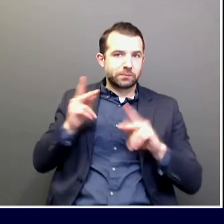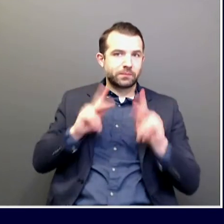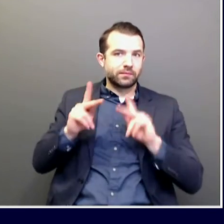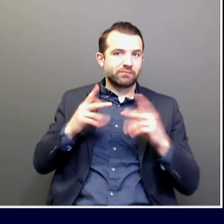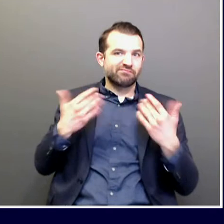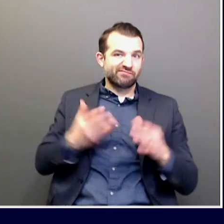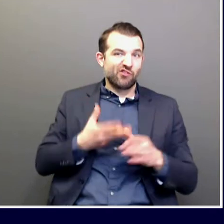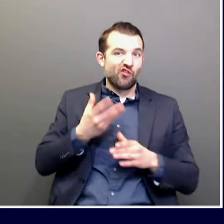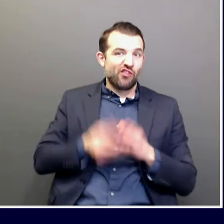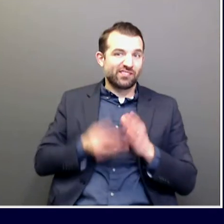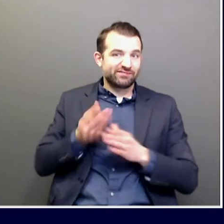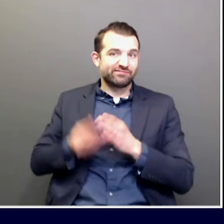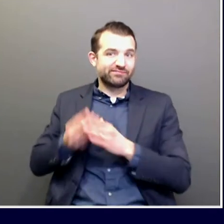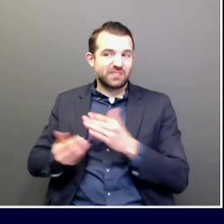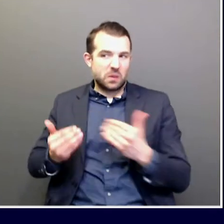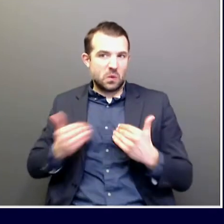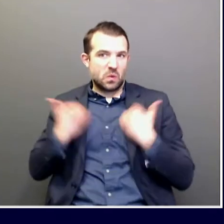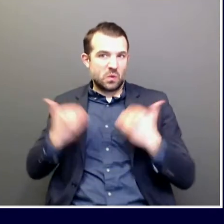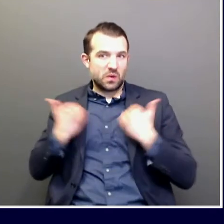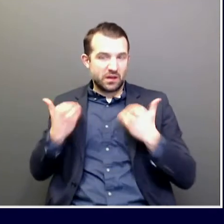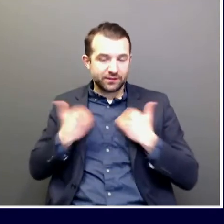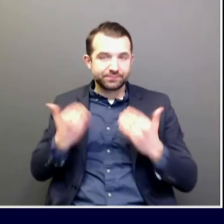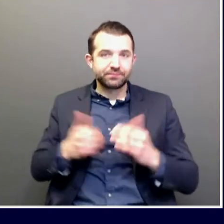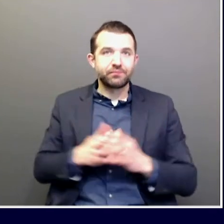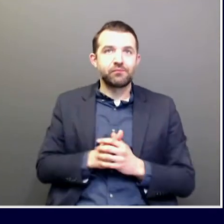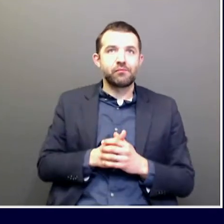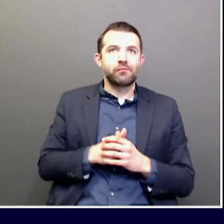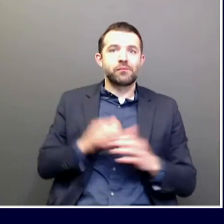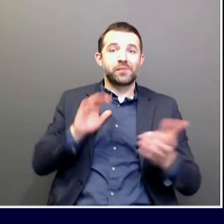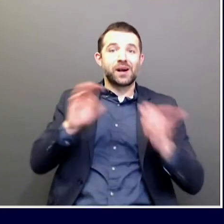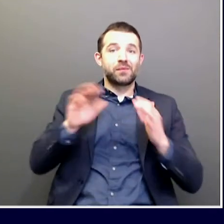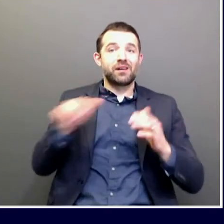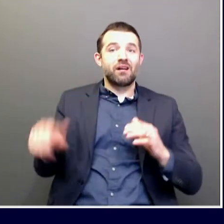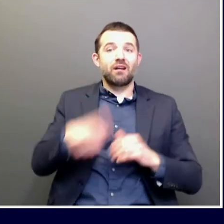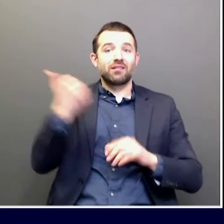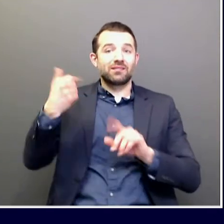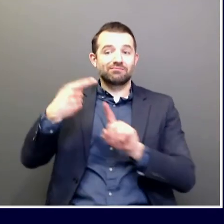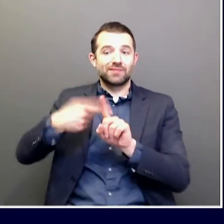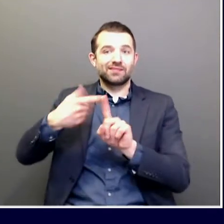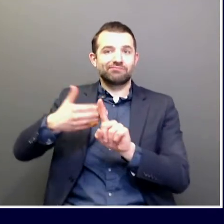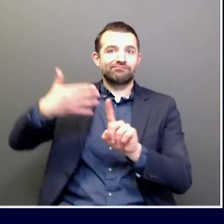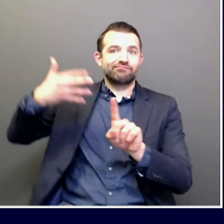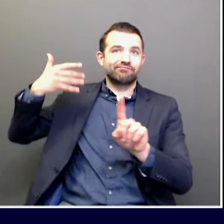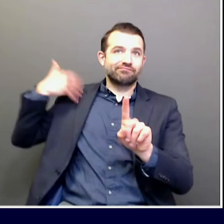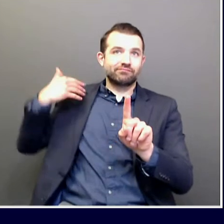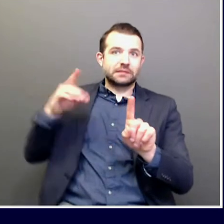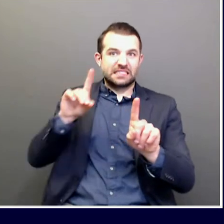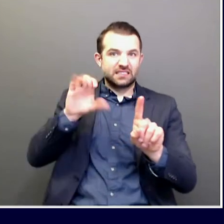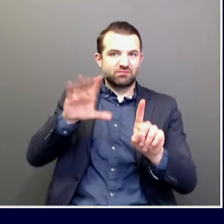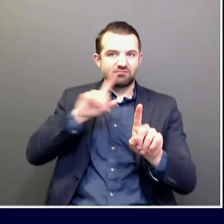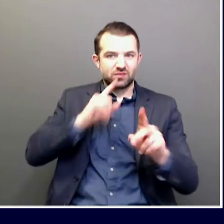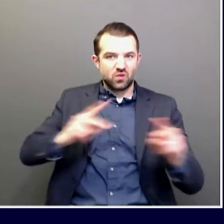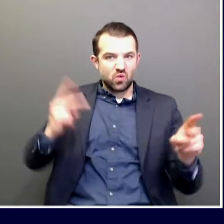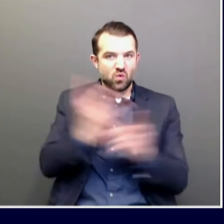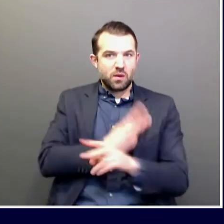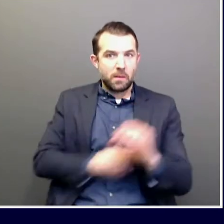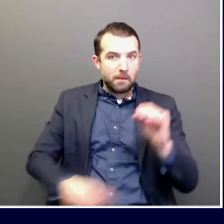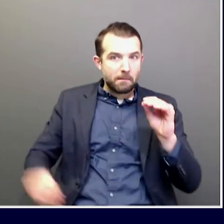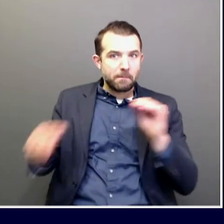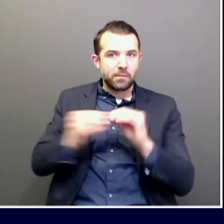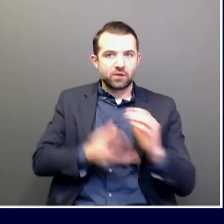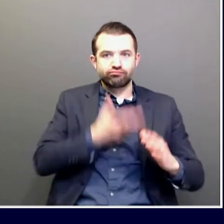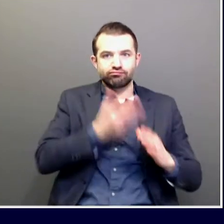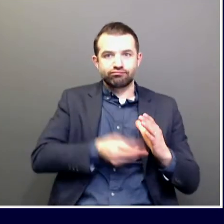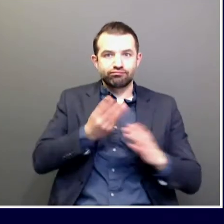second, I find it interesting that hospitalizations peaked the month following. And wondering if you could